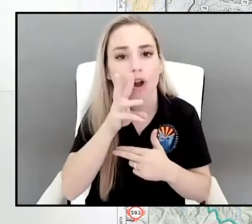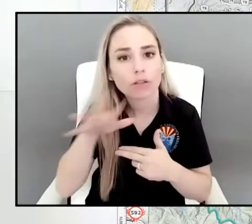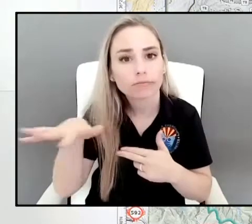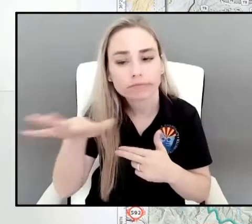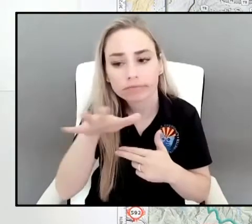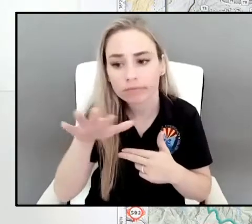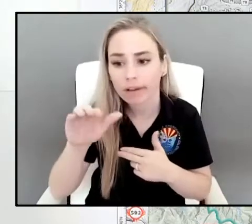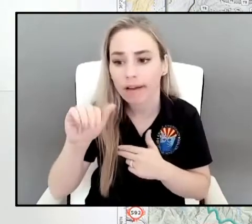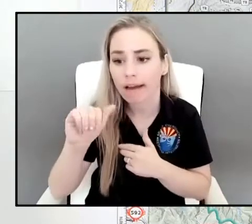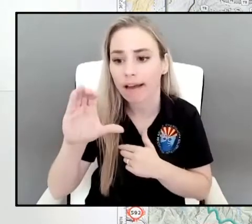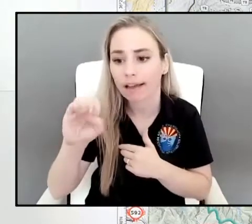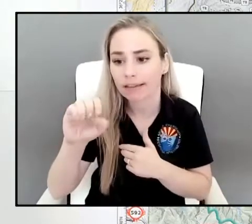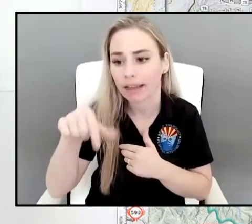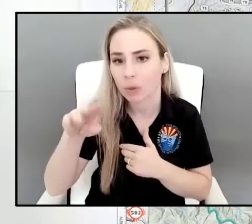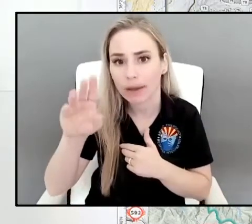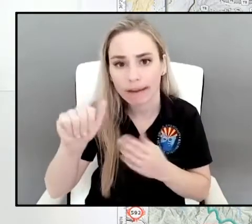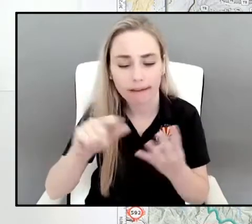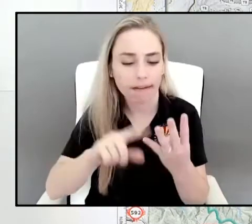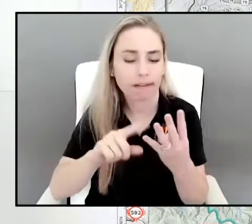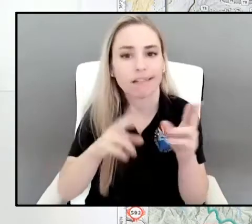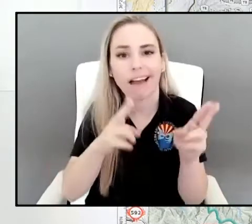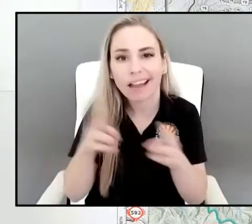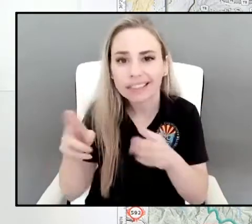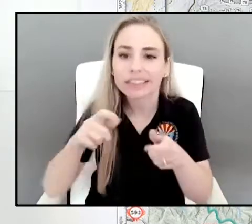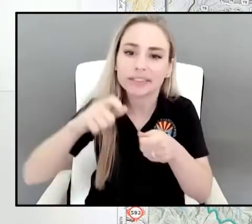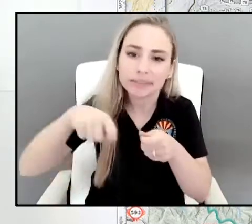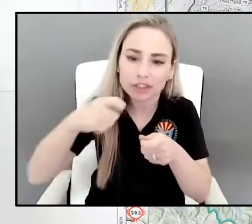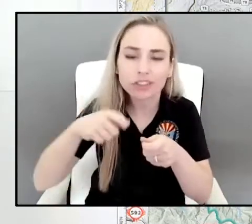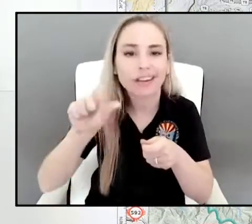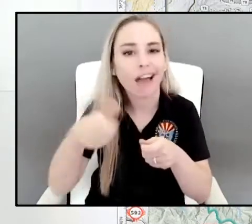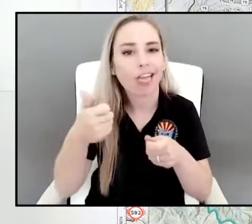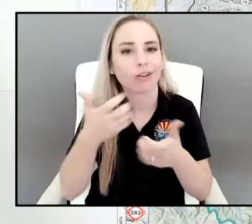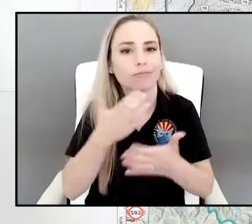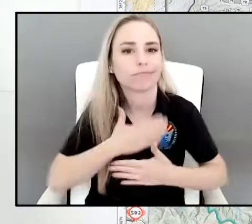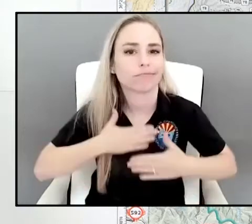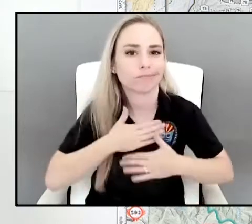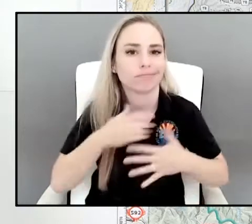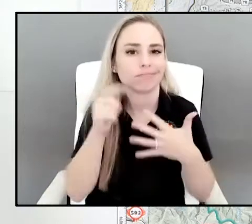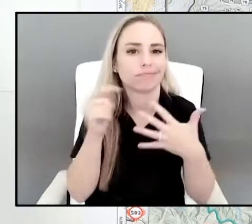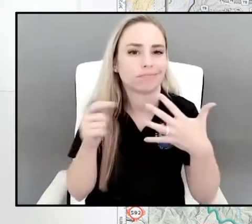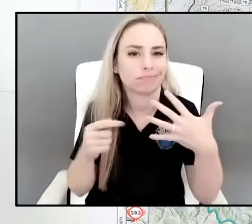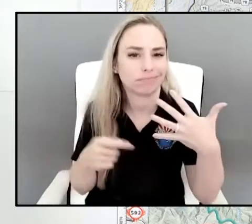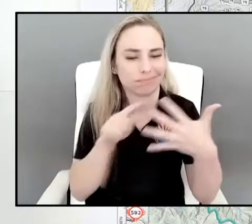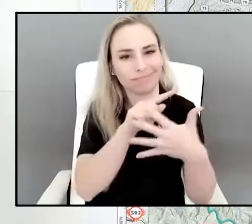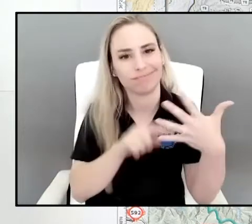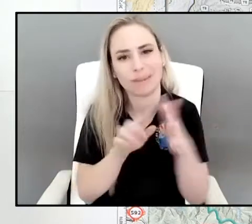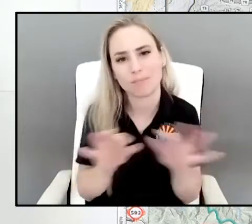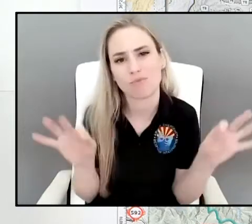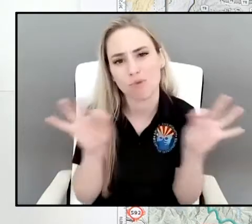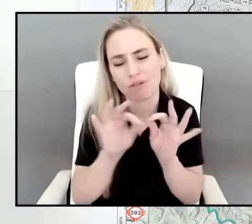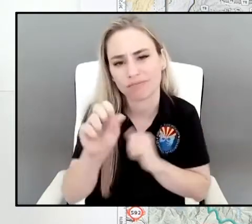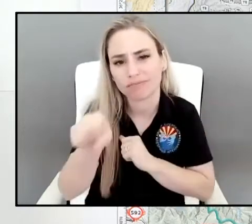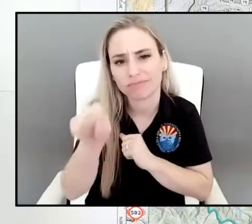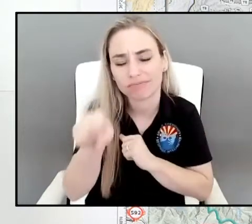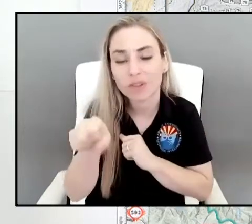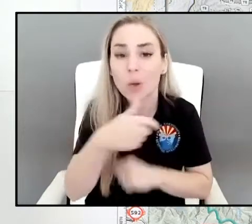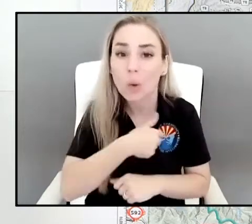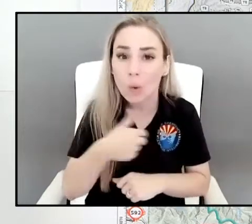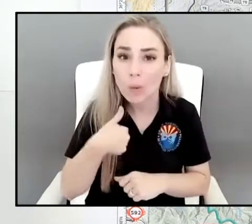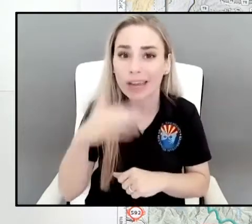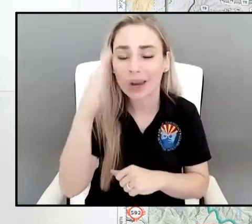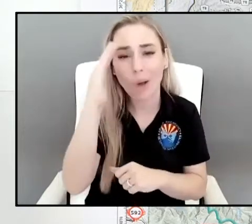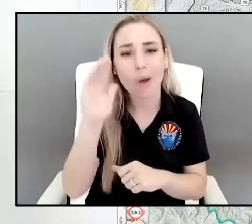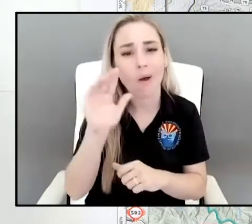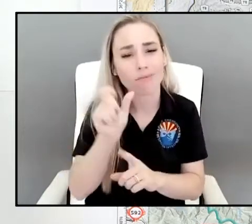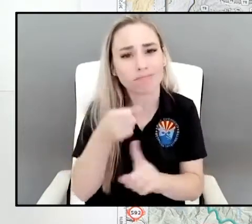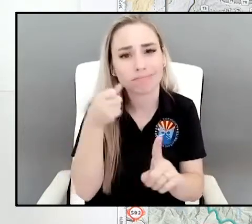of recreation. We know that over the past several months, these activities have been impacted quite a bit.